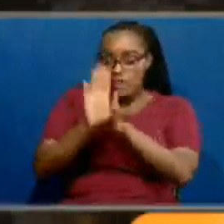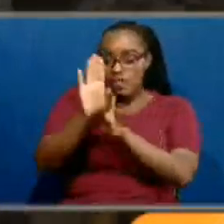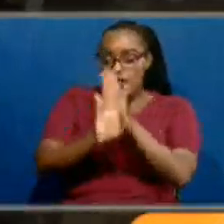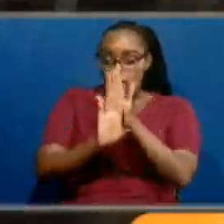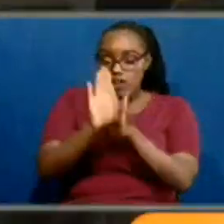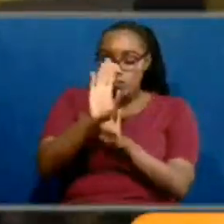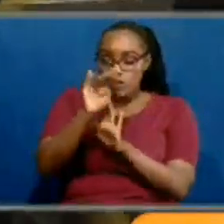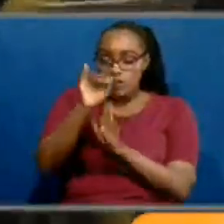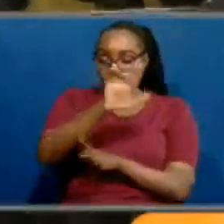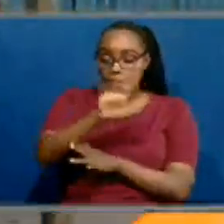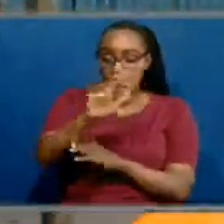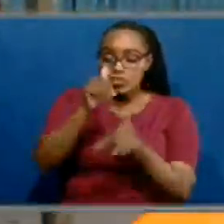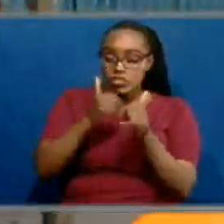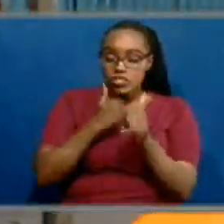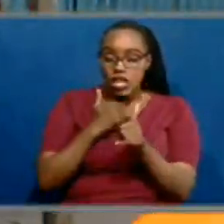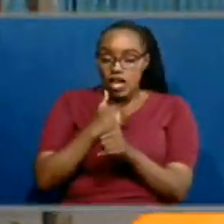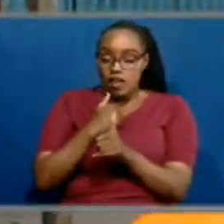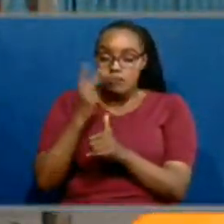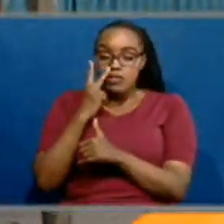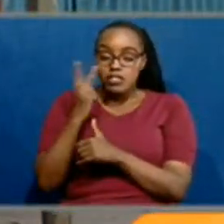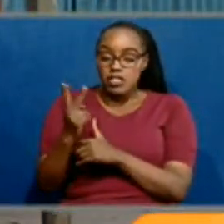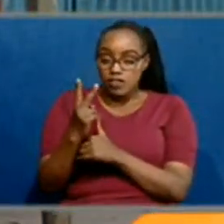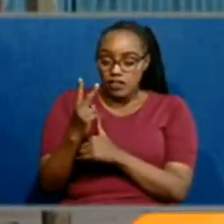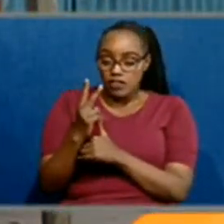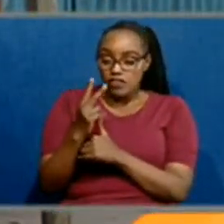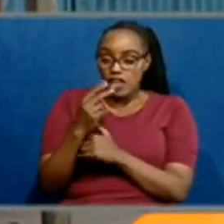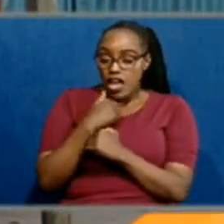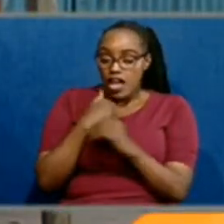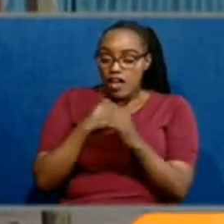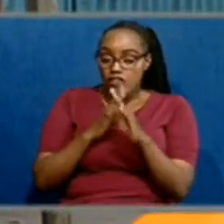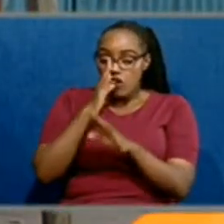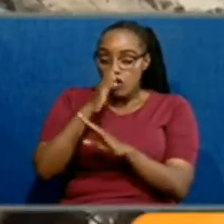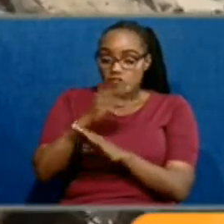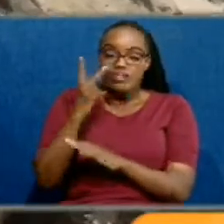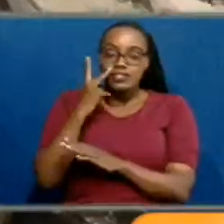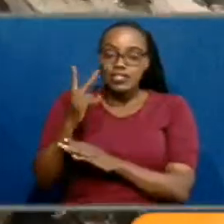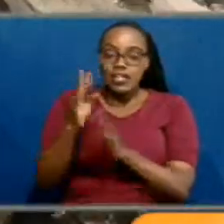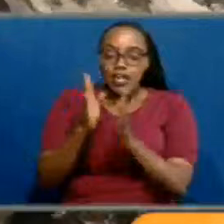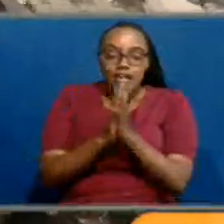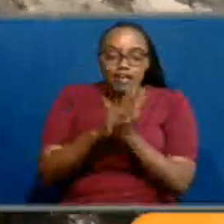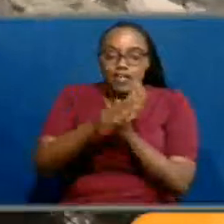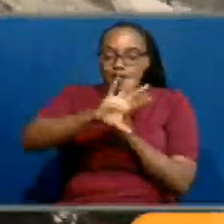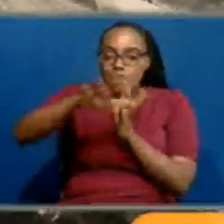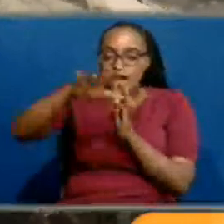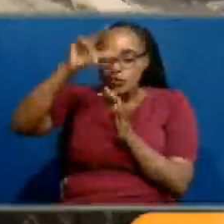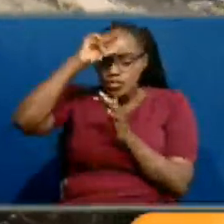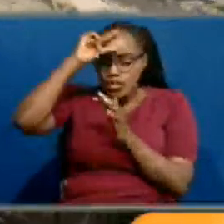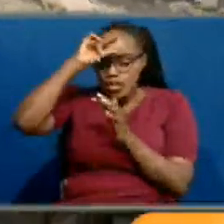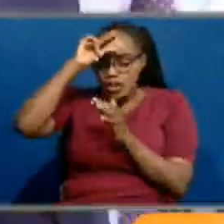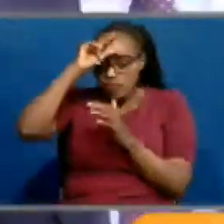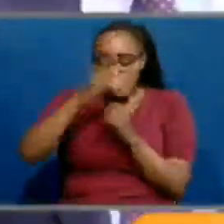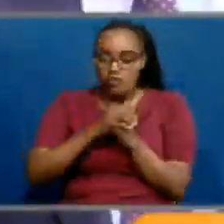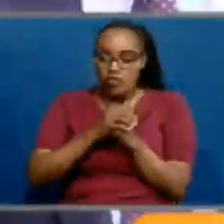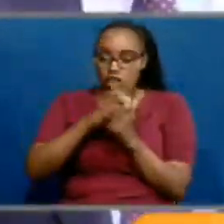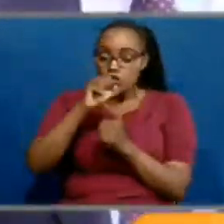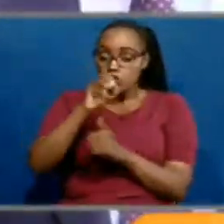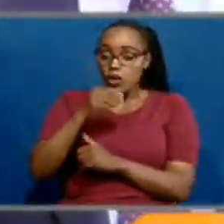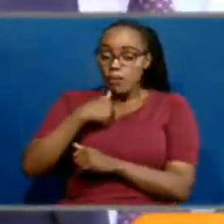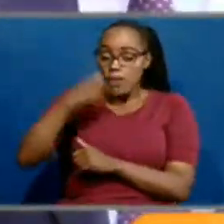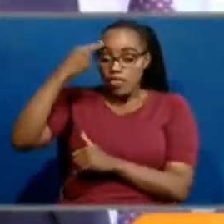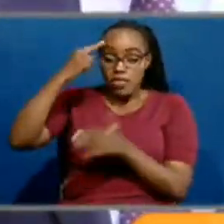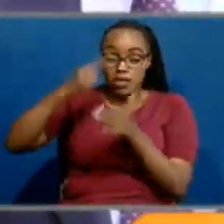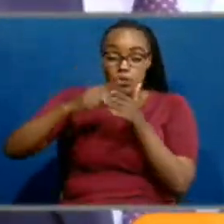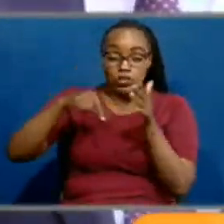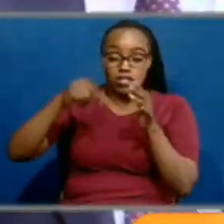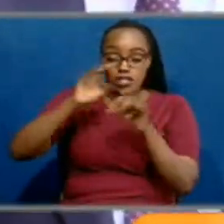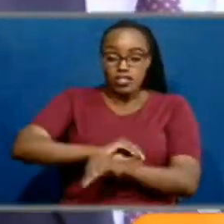Bill are seen as necessary to strengthen oversight, particularly at the county level. So I think that is quite clear.